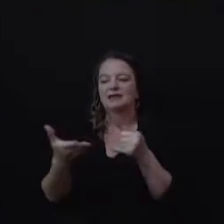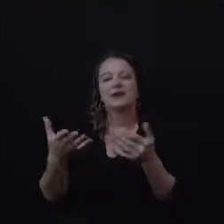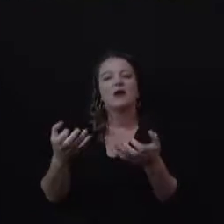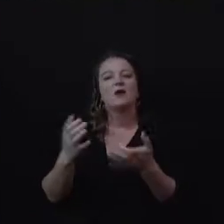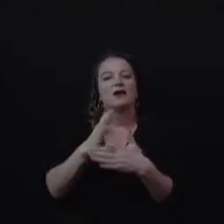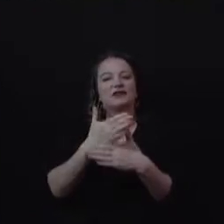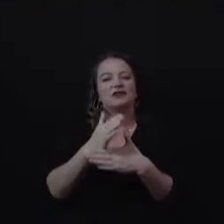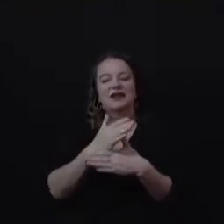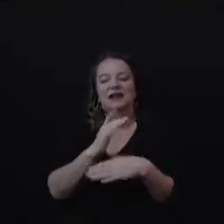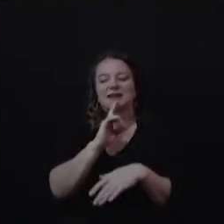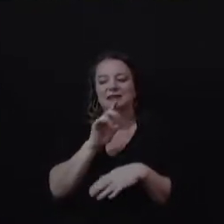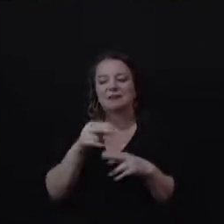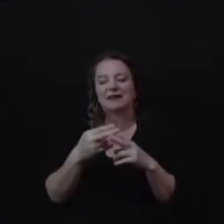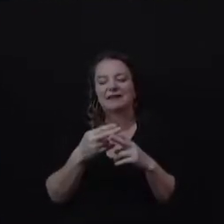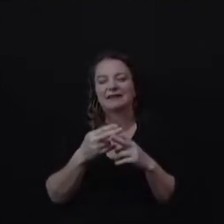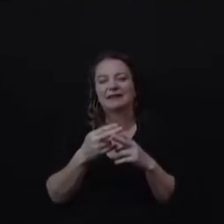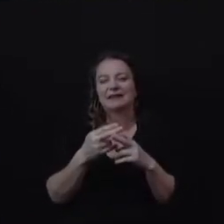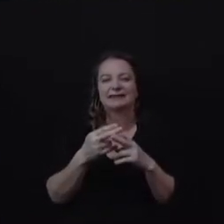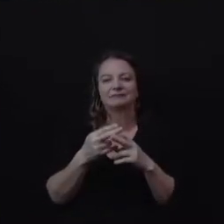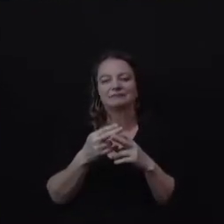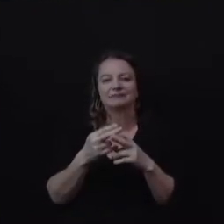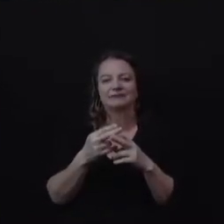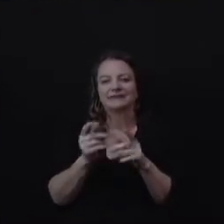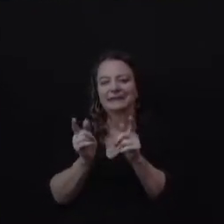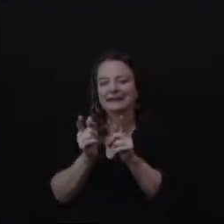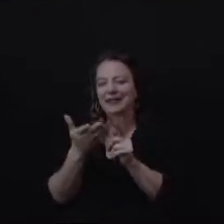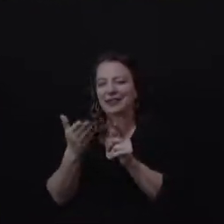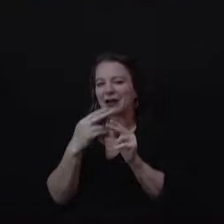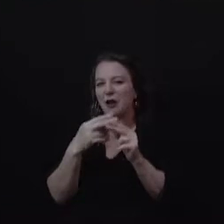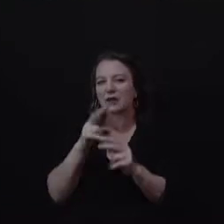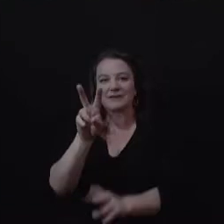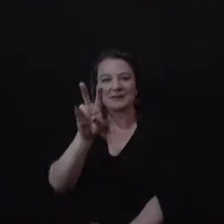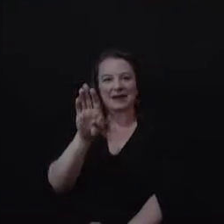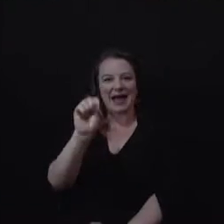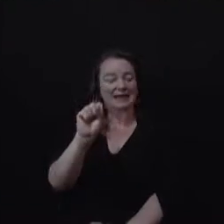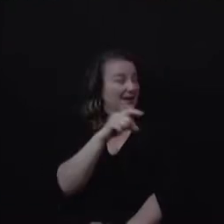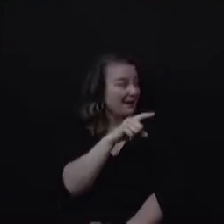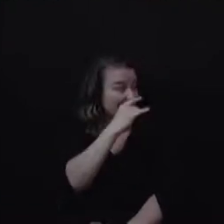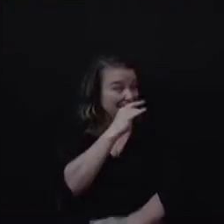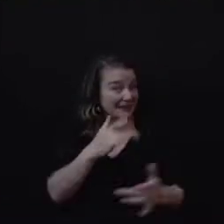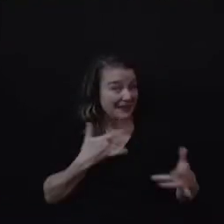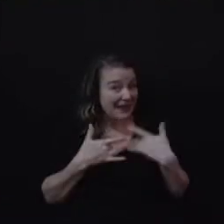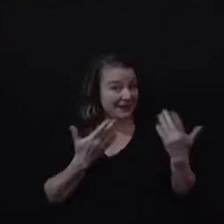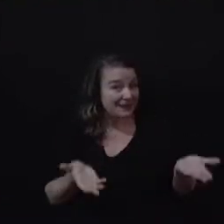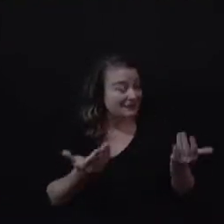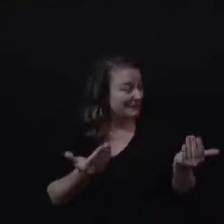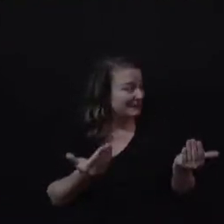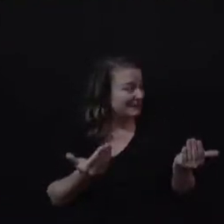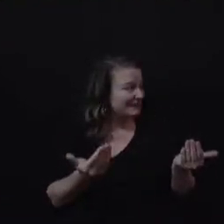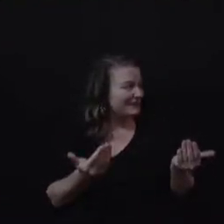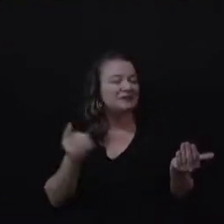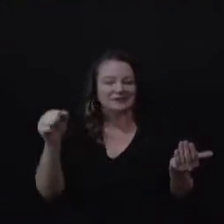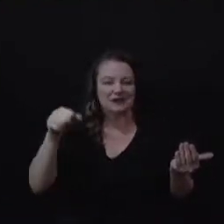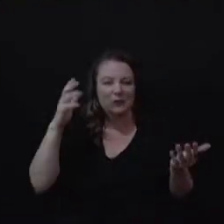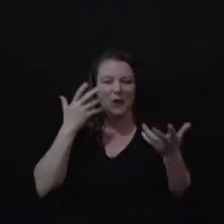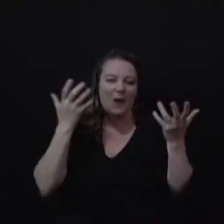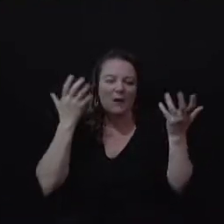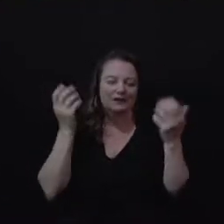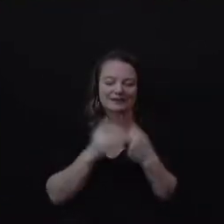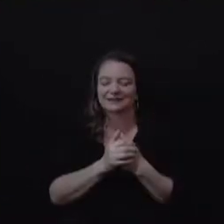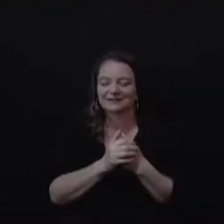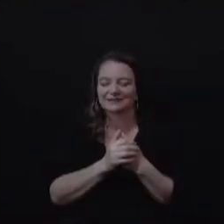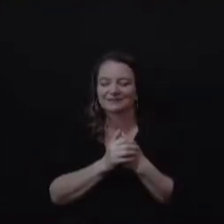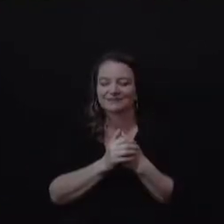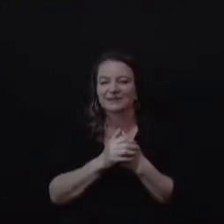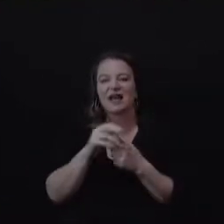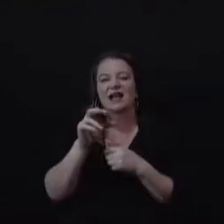about this little thing called VBS. Kids, are we excited for VBS? Woo! All right.